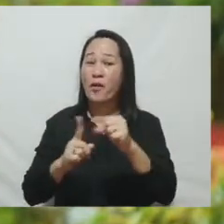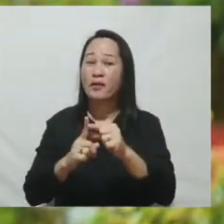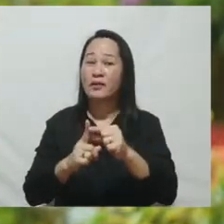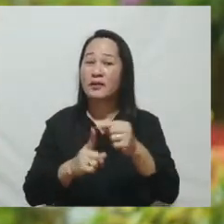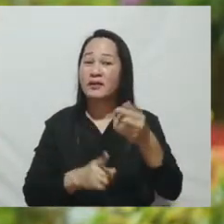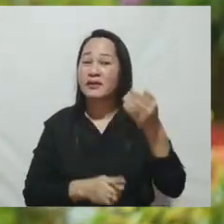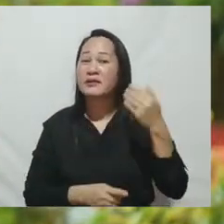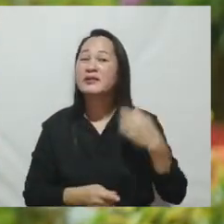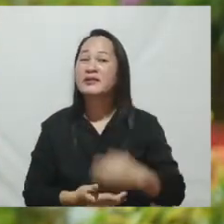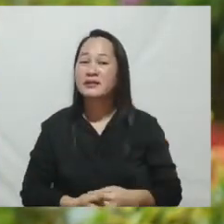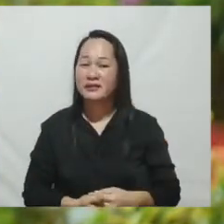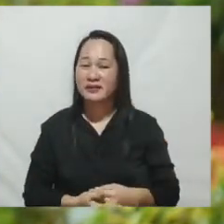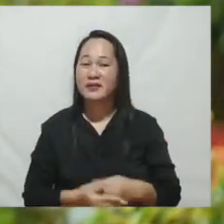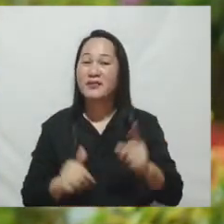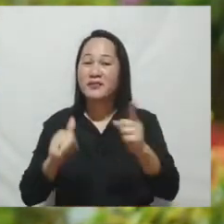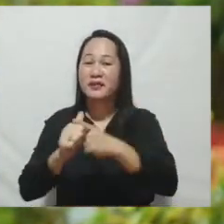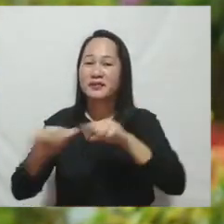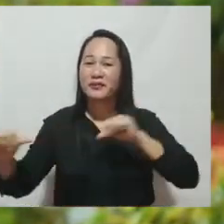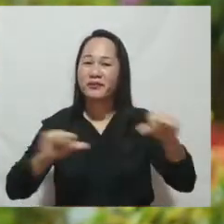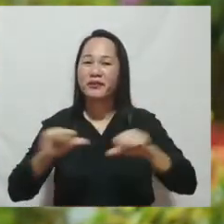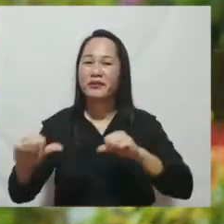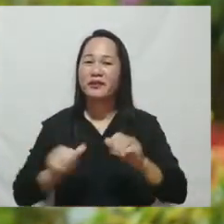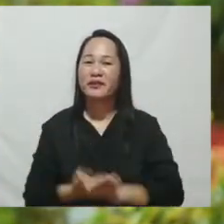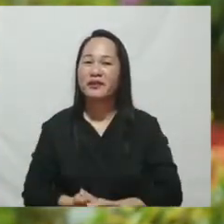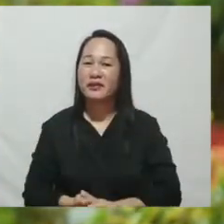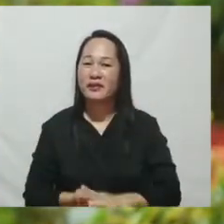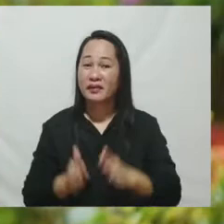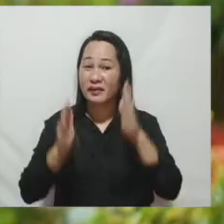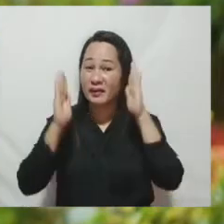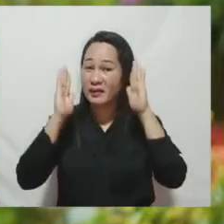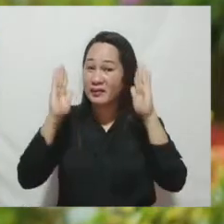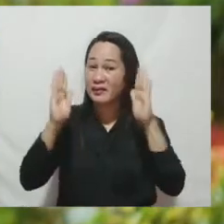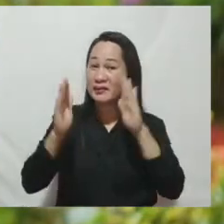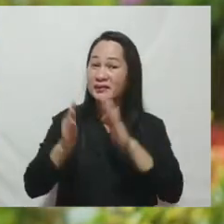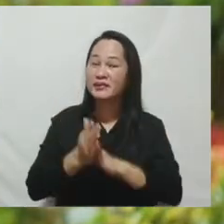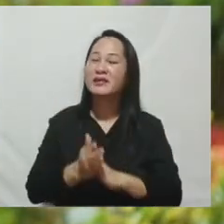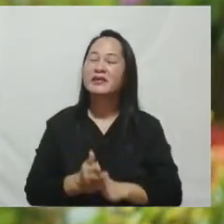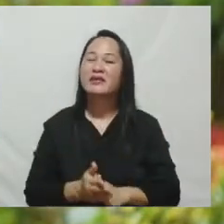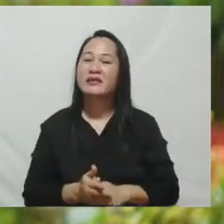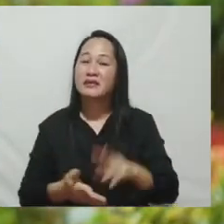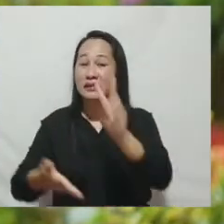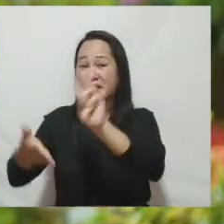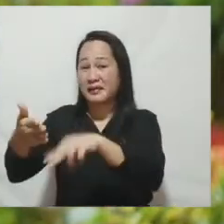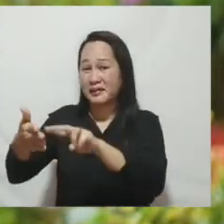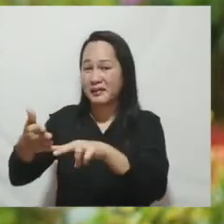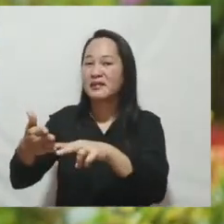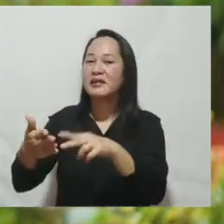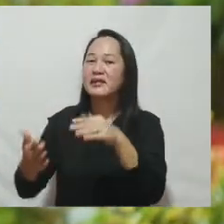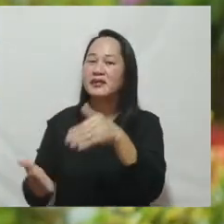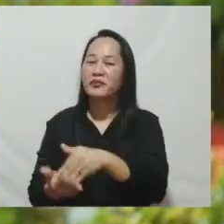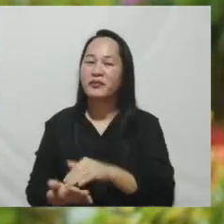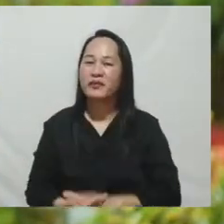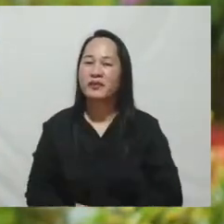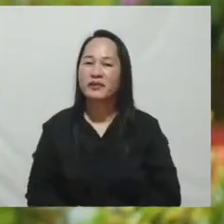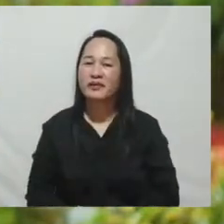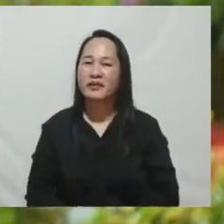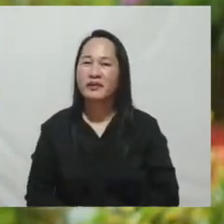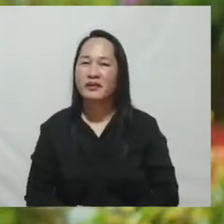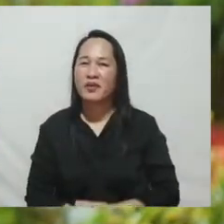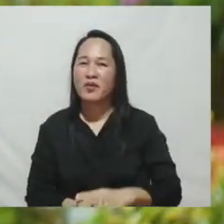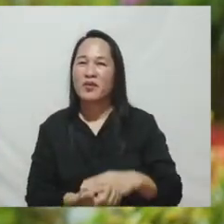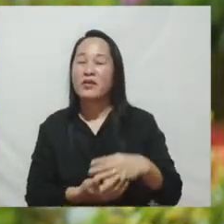first activity. Please listen carefully as I read them again. Wait,